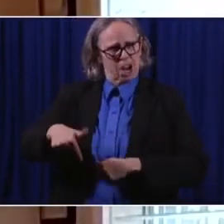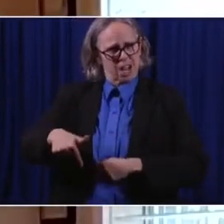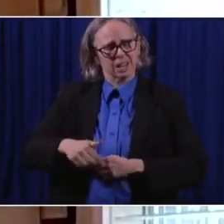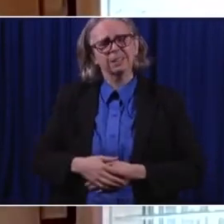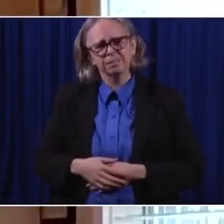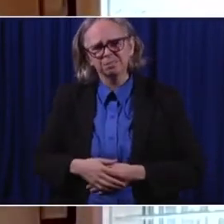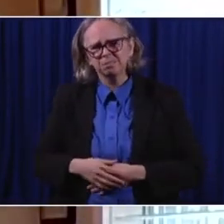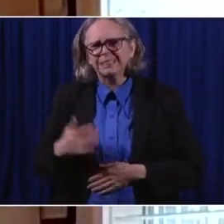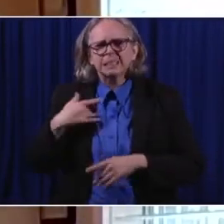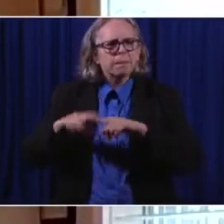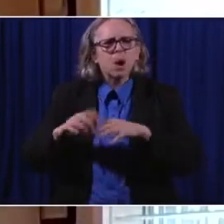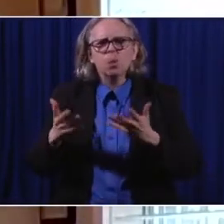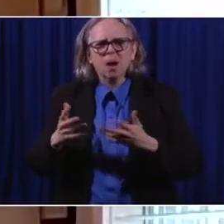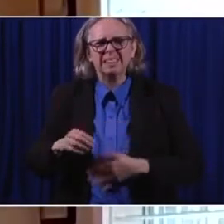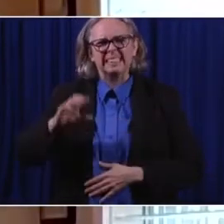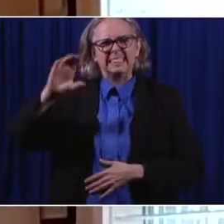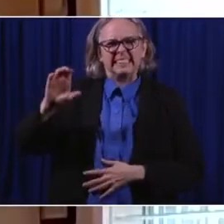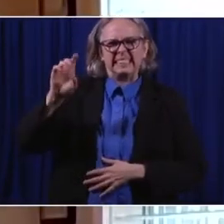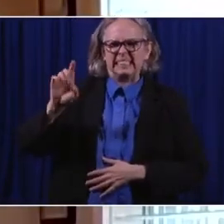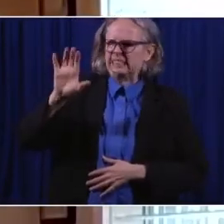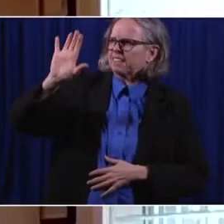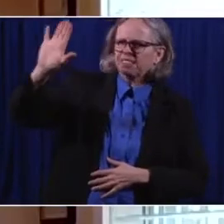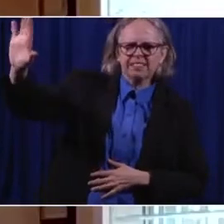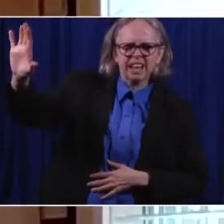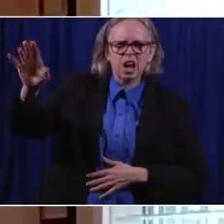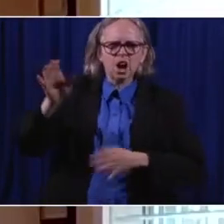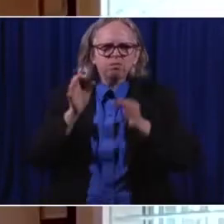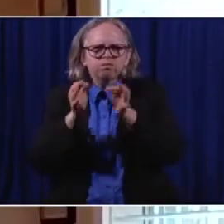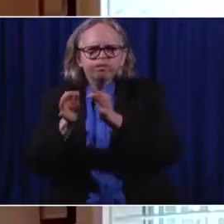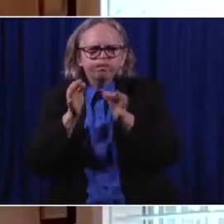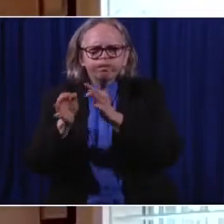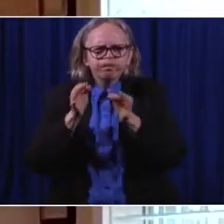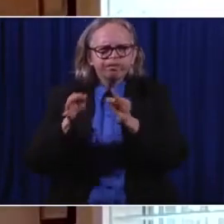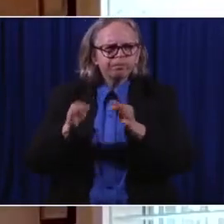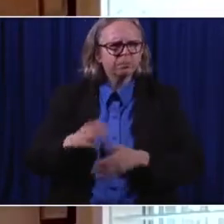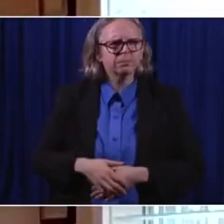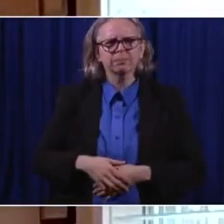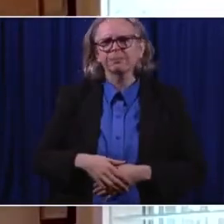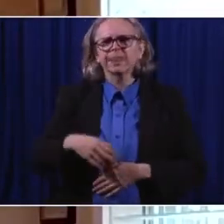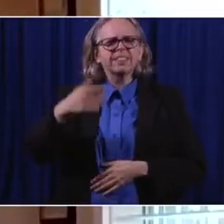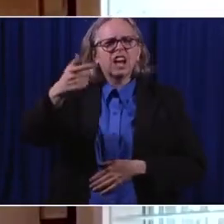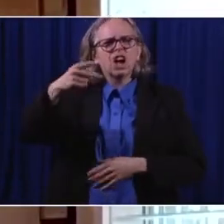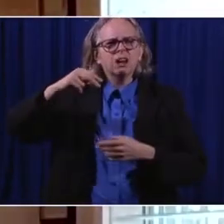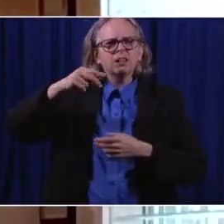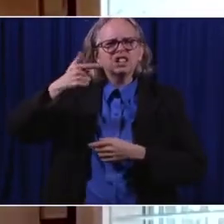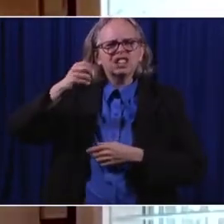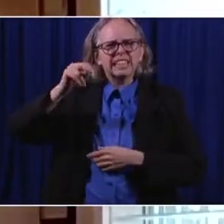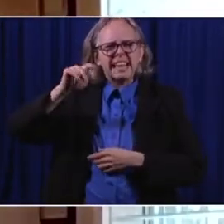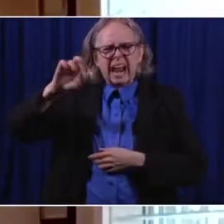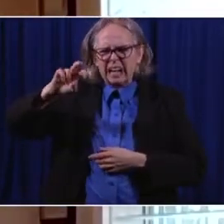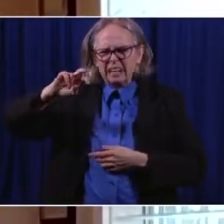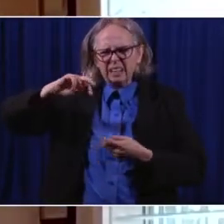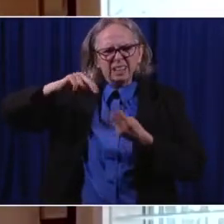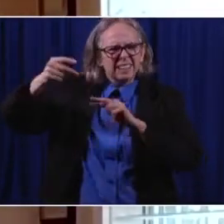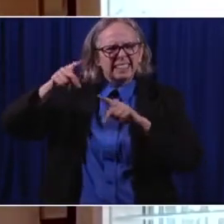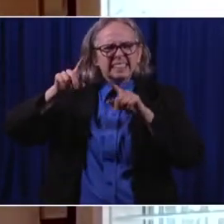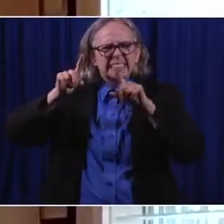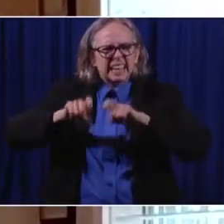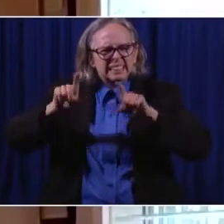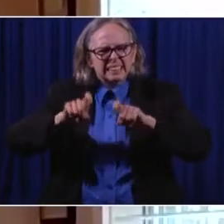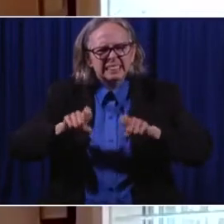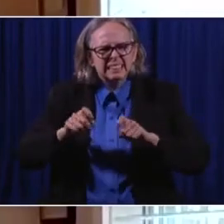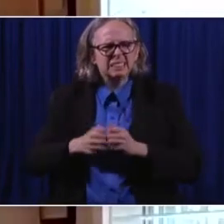genetic testing, the genotyping of the various virus strains. So we really don't have an answer to whether the specific strains they're